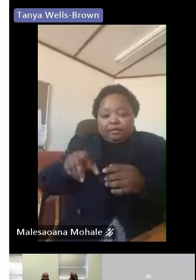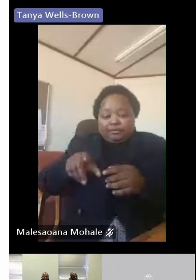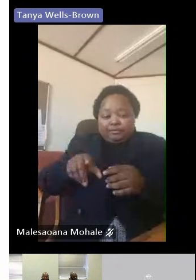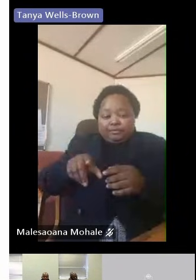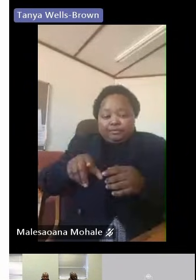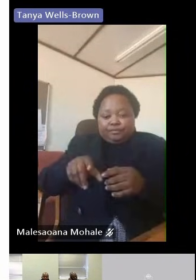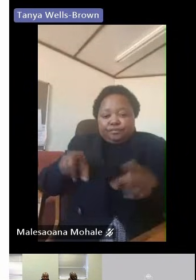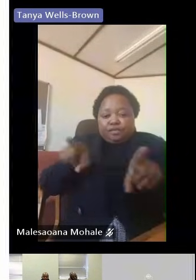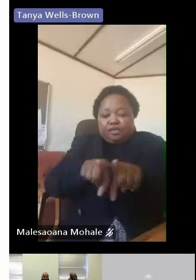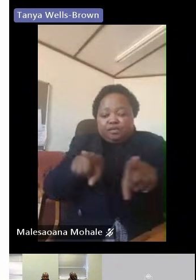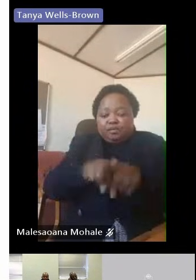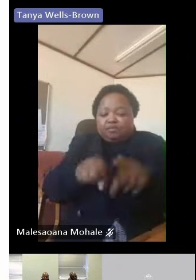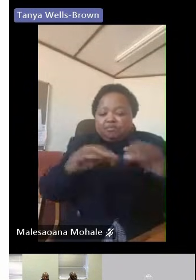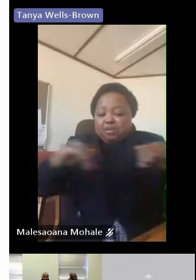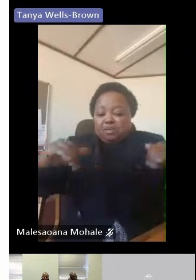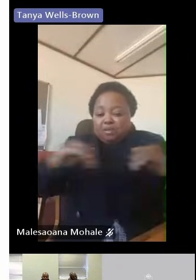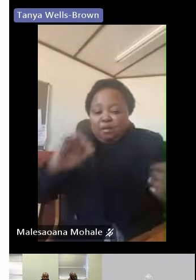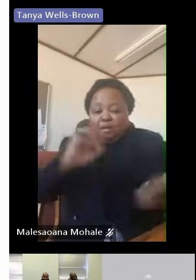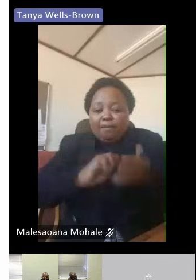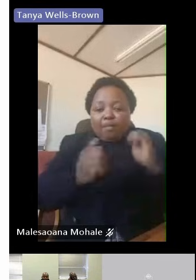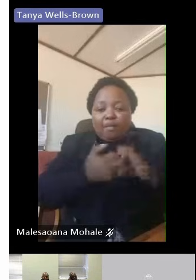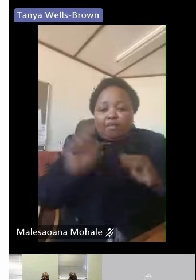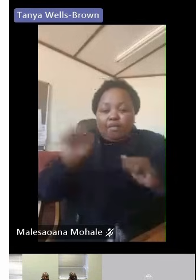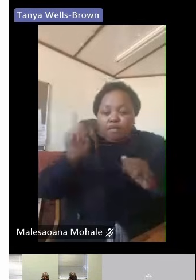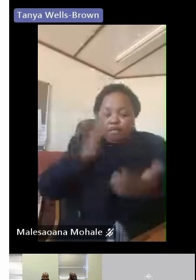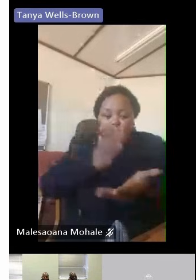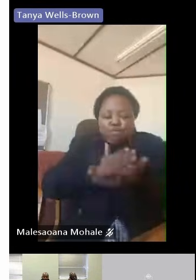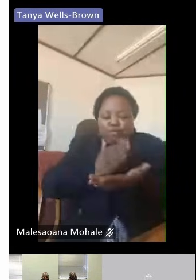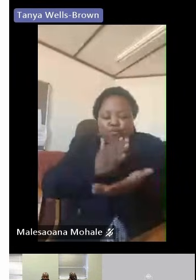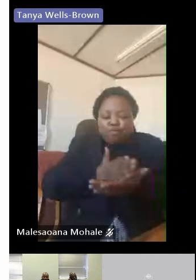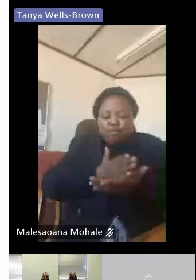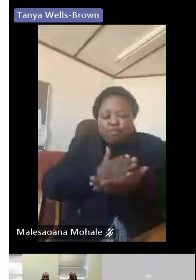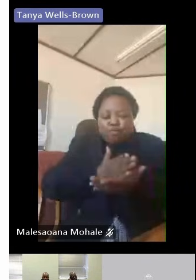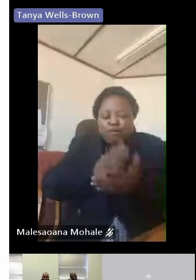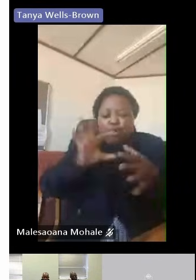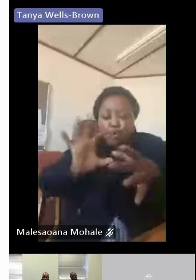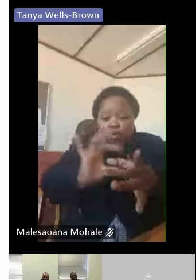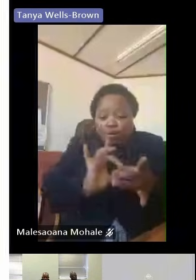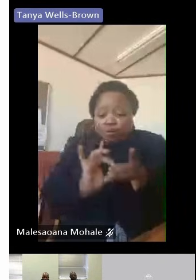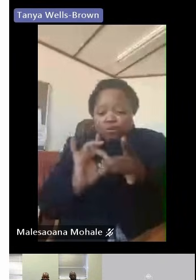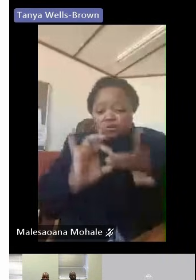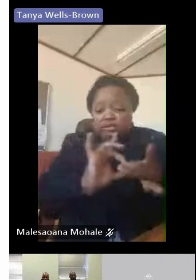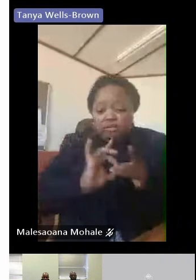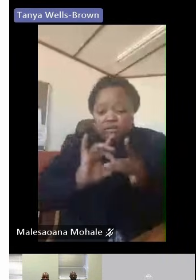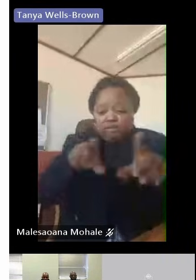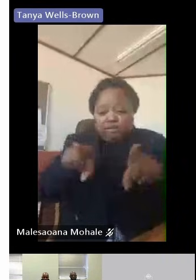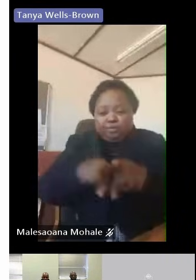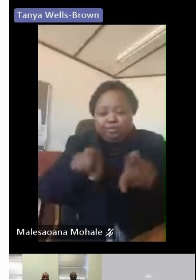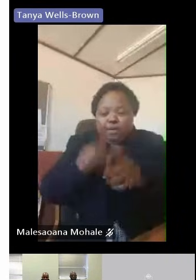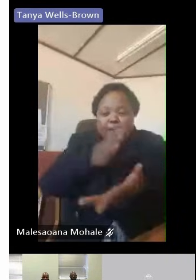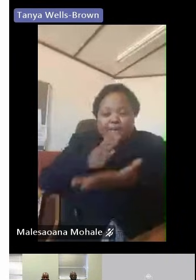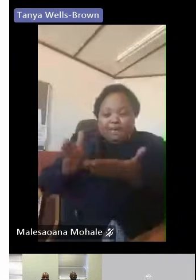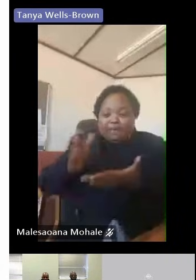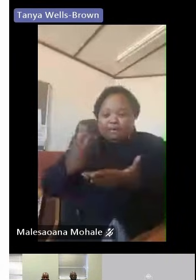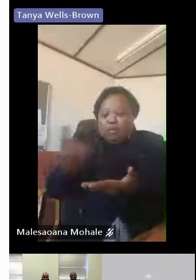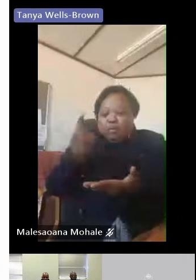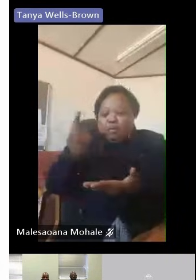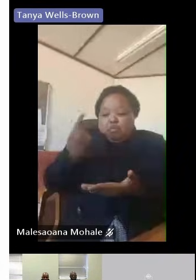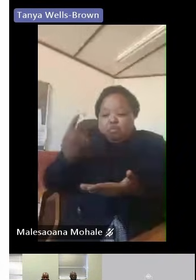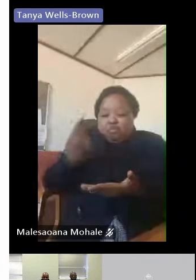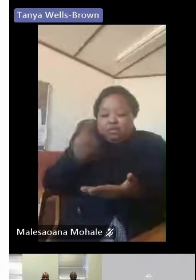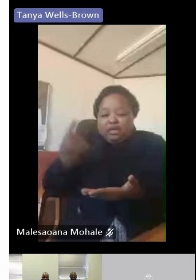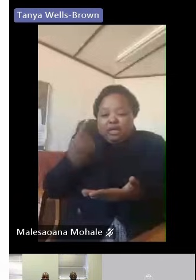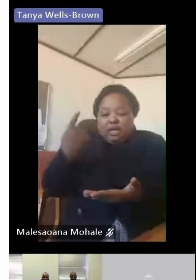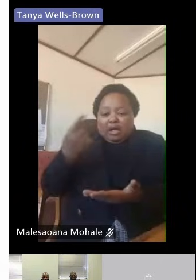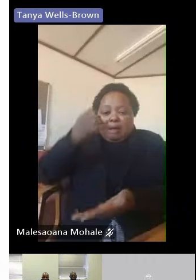that by definition is multi-sectorable, and coordination is part of that response that no single budget owns. And so if that part doesn't